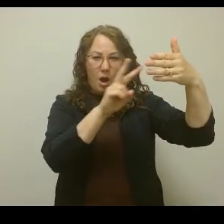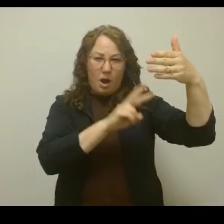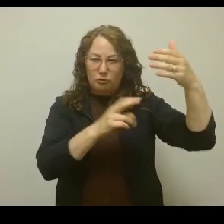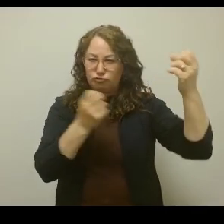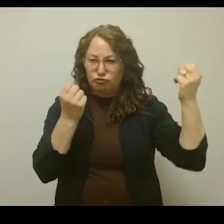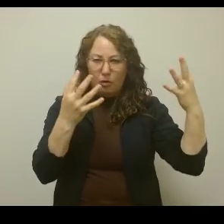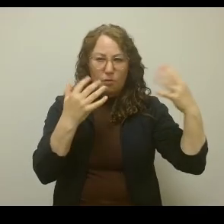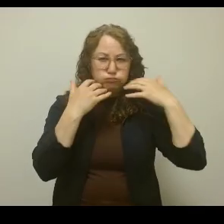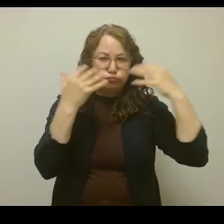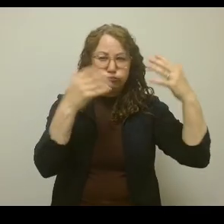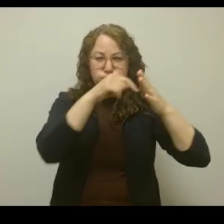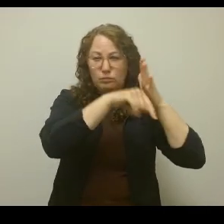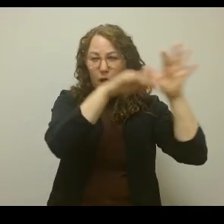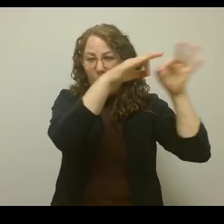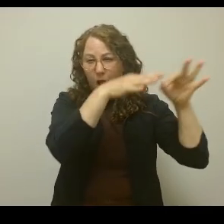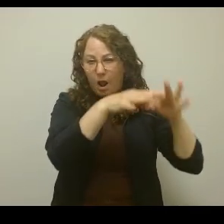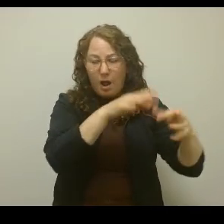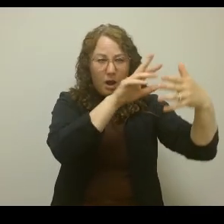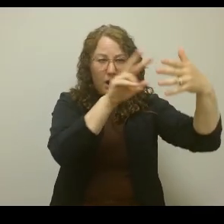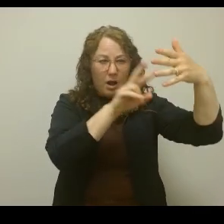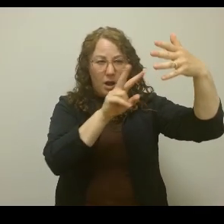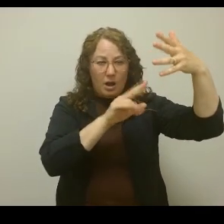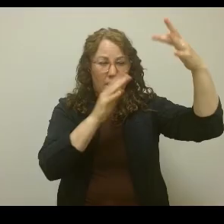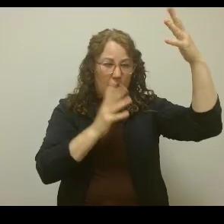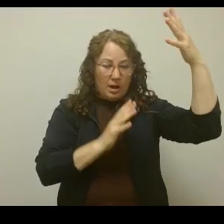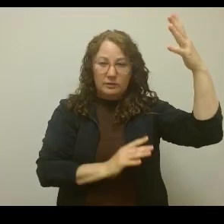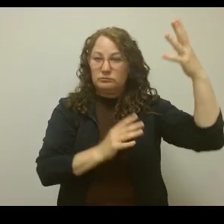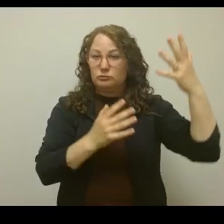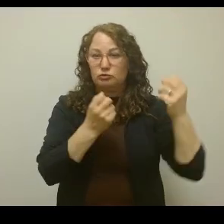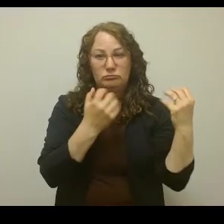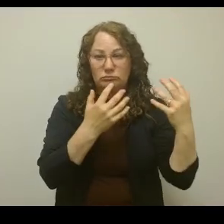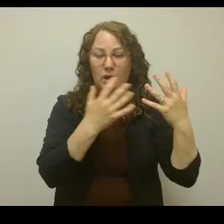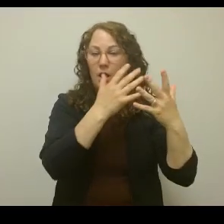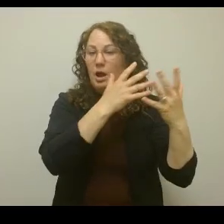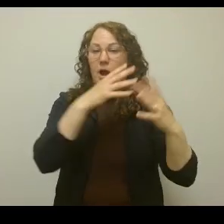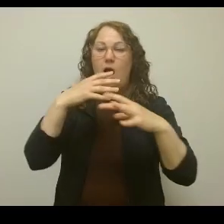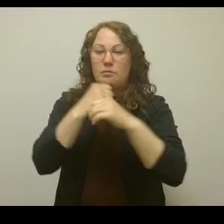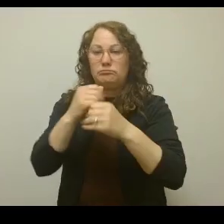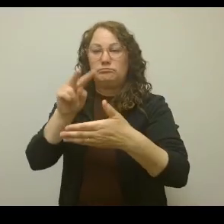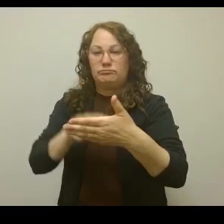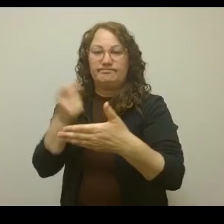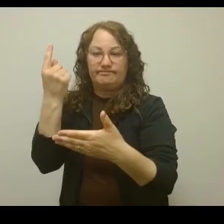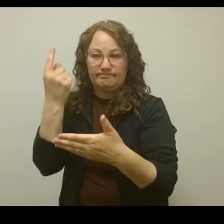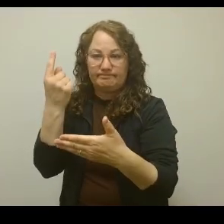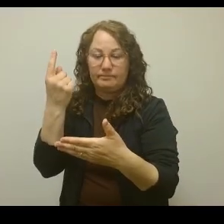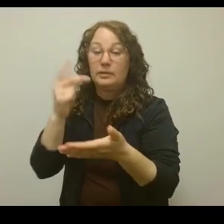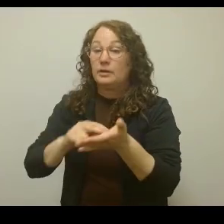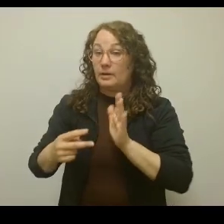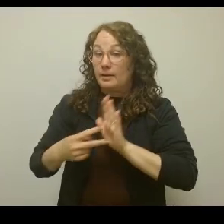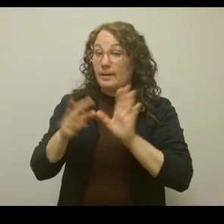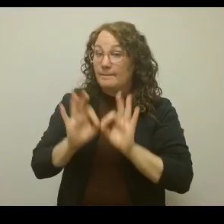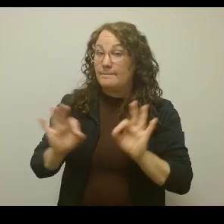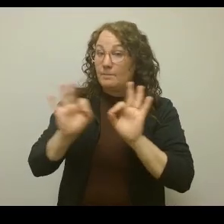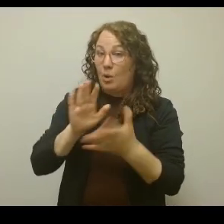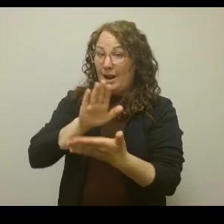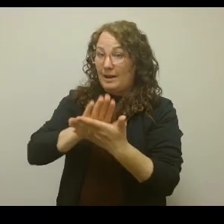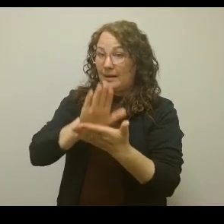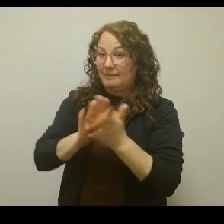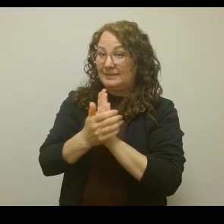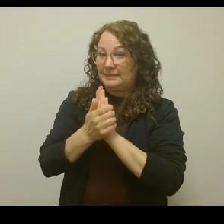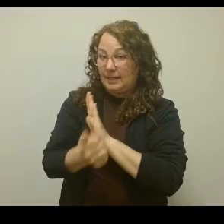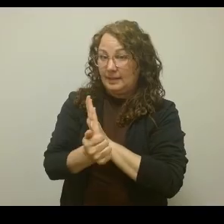details of a source. So this is an important academic